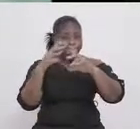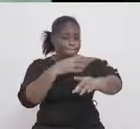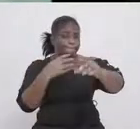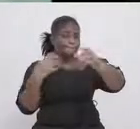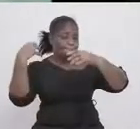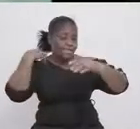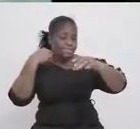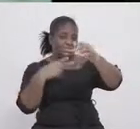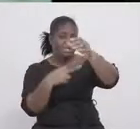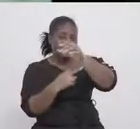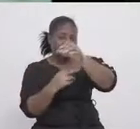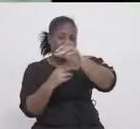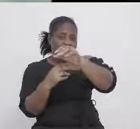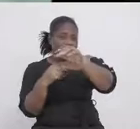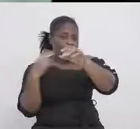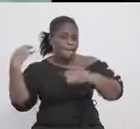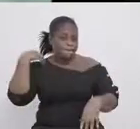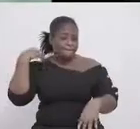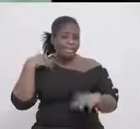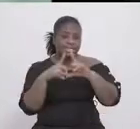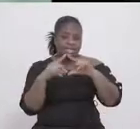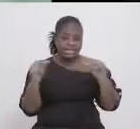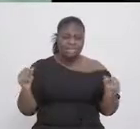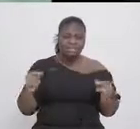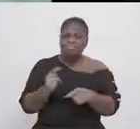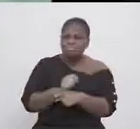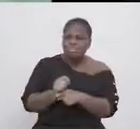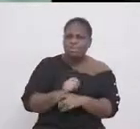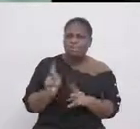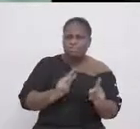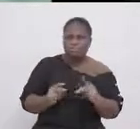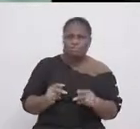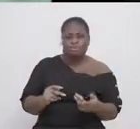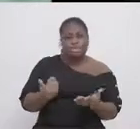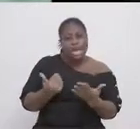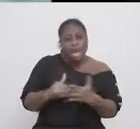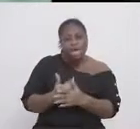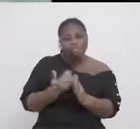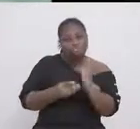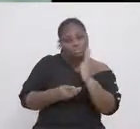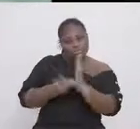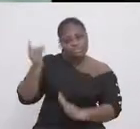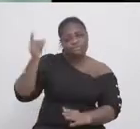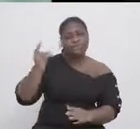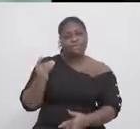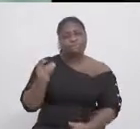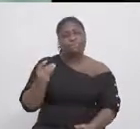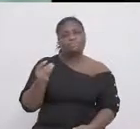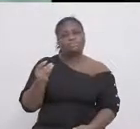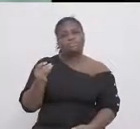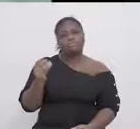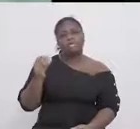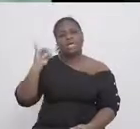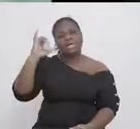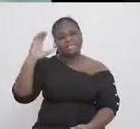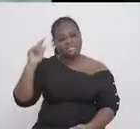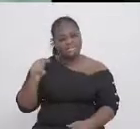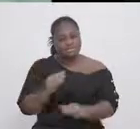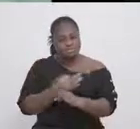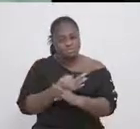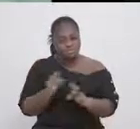training young people out of tertiary institutions how to code and develop software through the pre-MEST